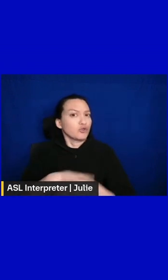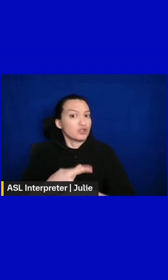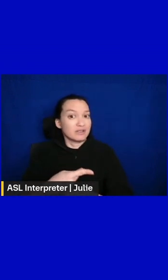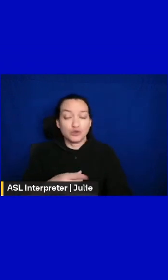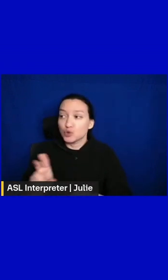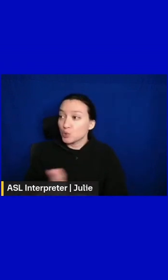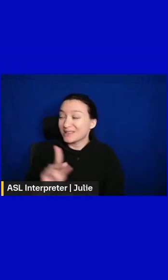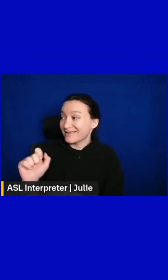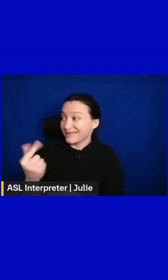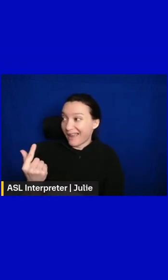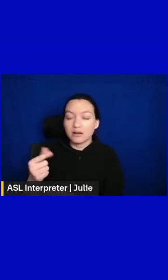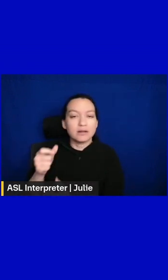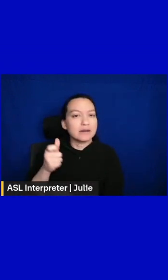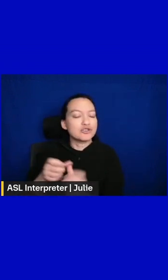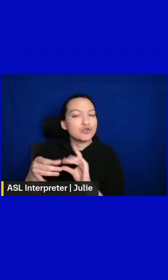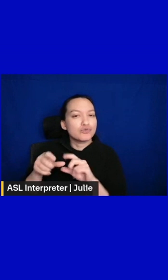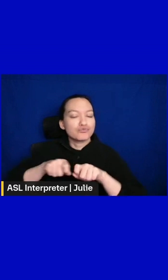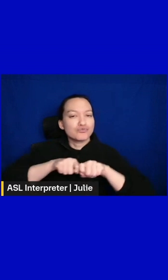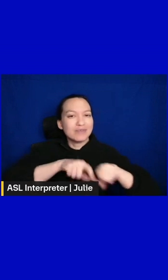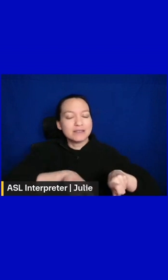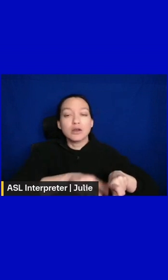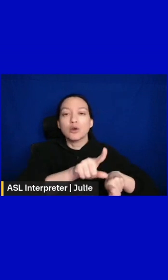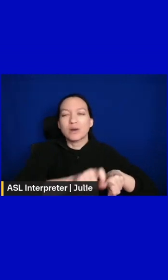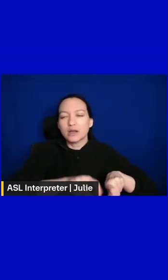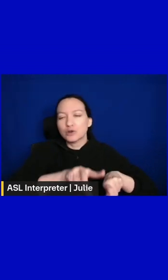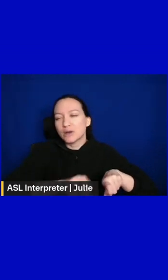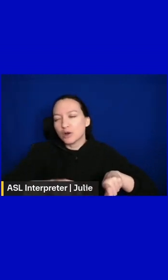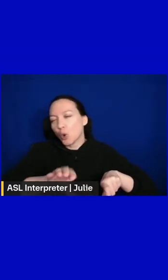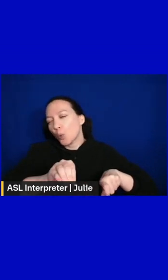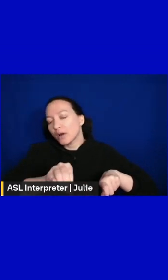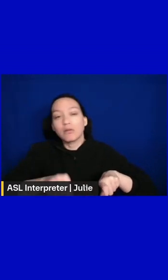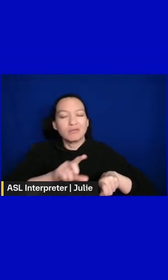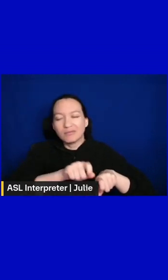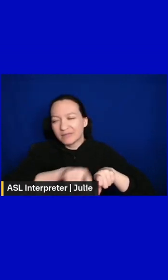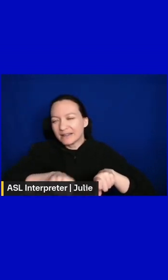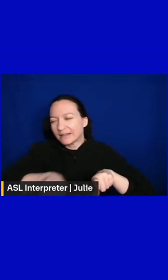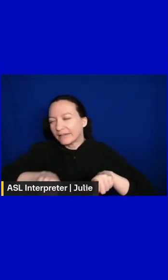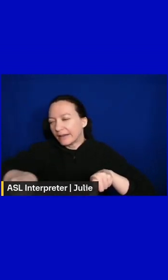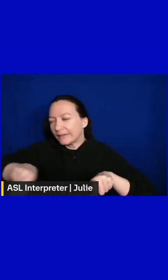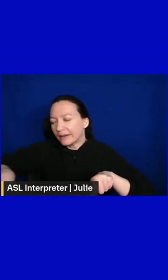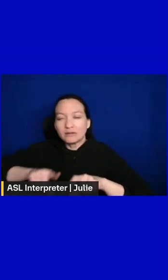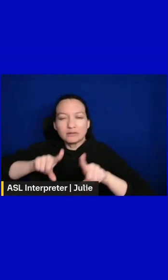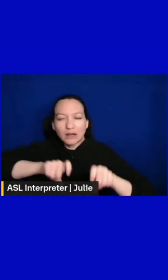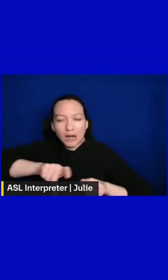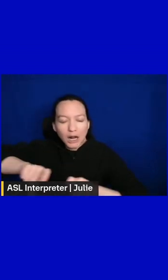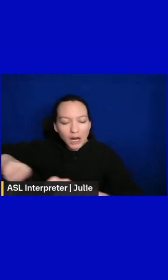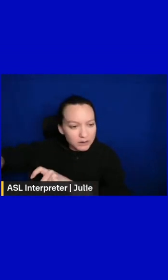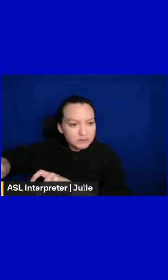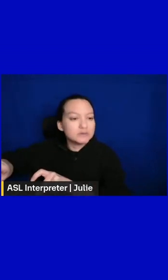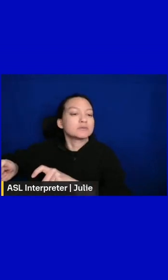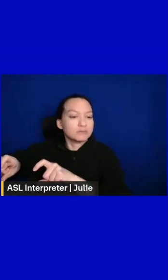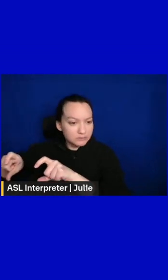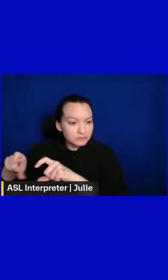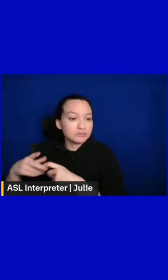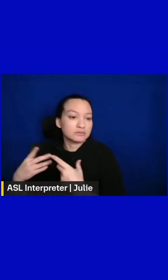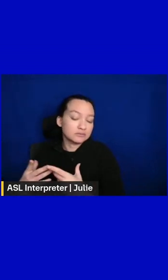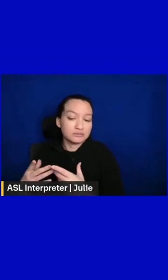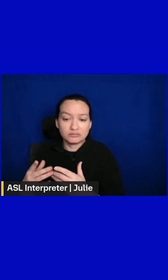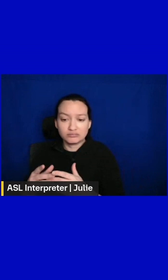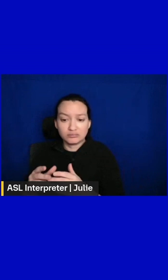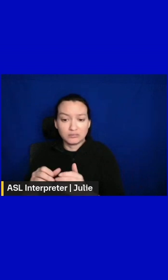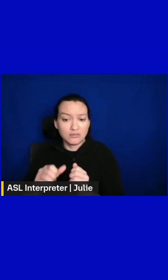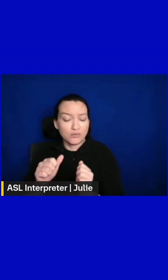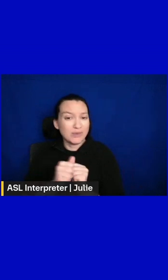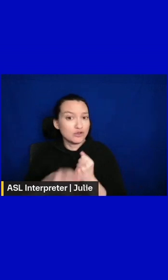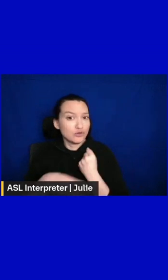using tags, you can tag each release as 1.0, 2.0, and you can test all the different versions of that within your